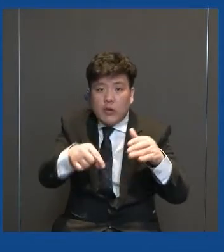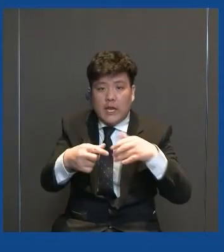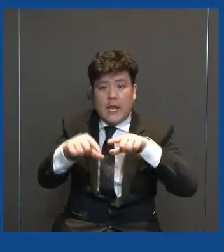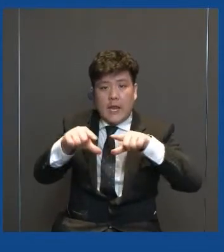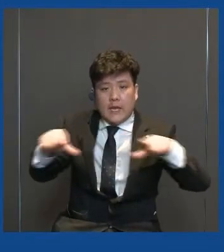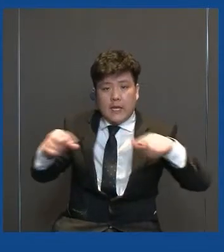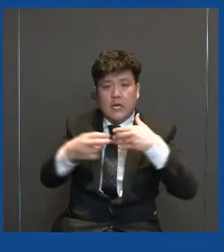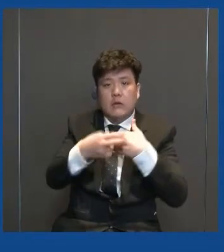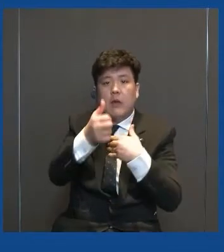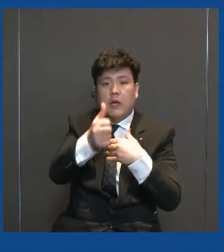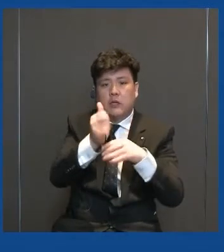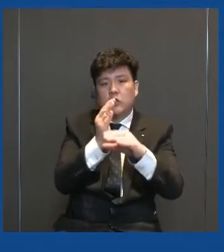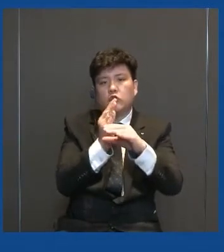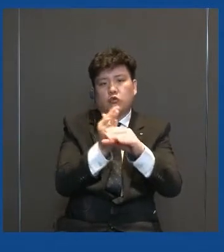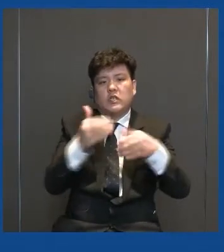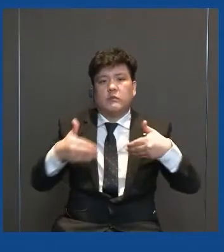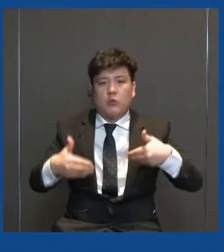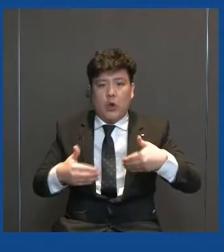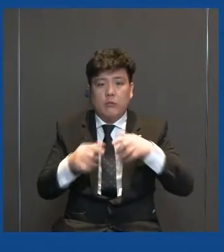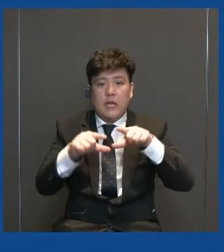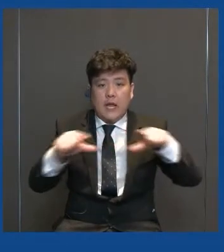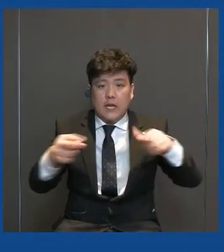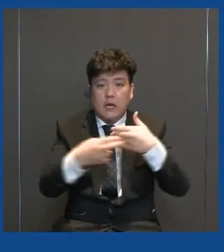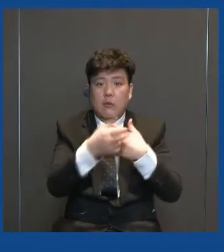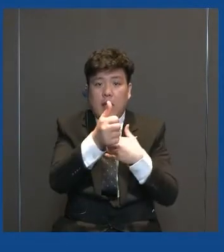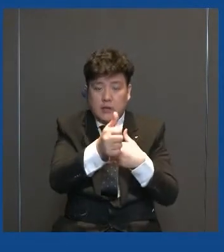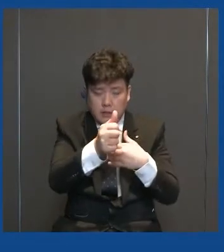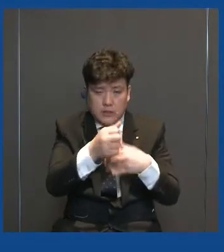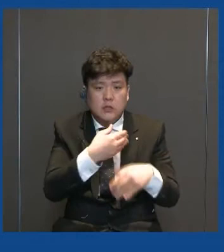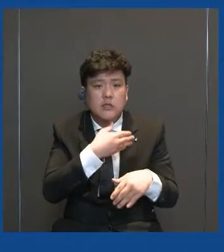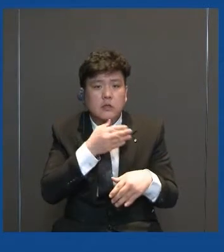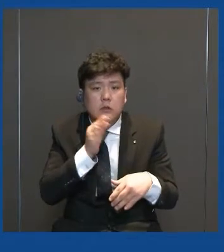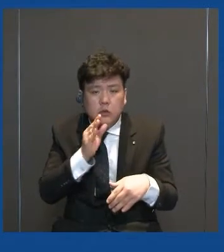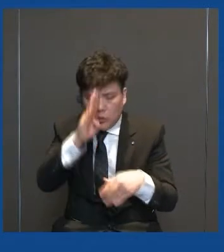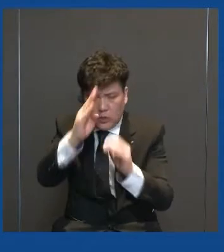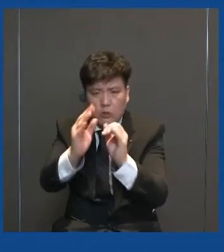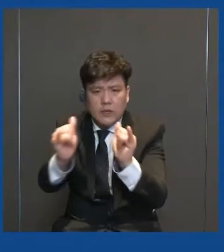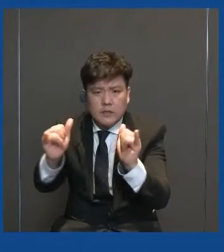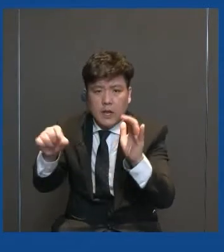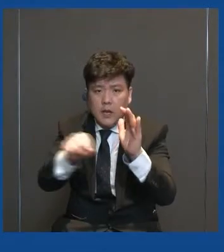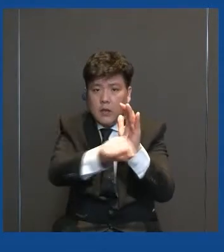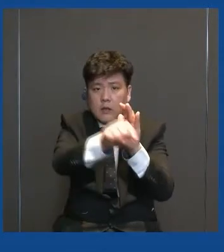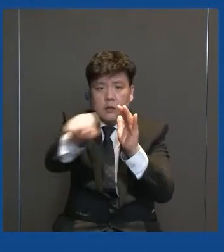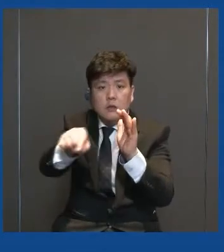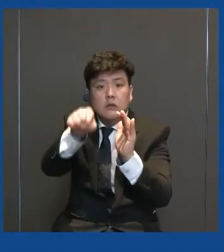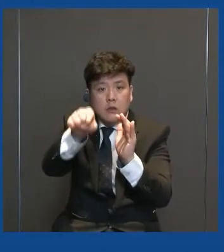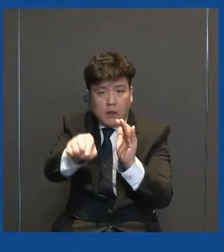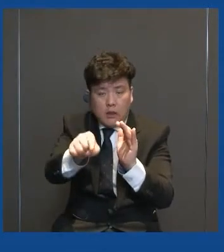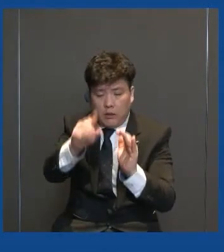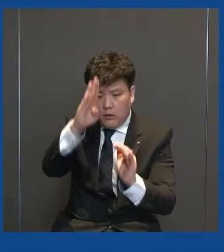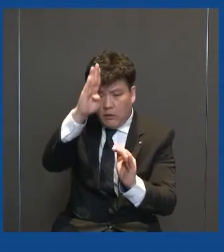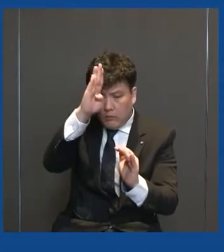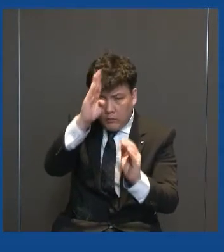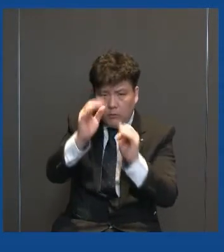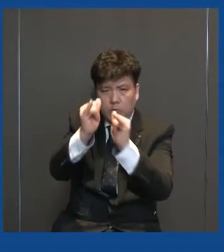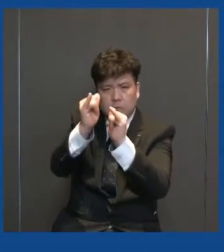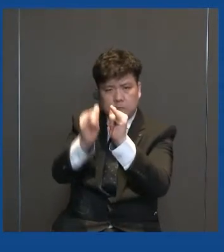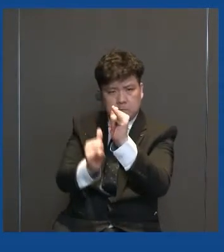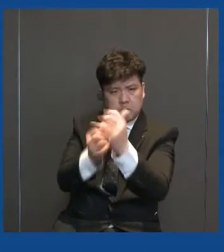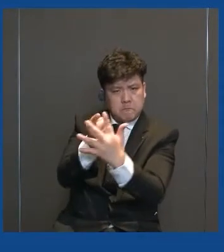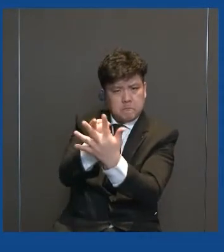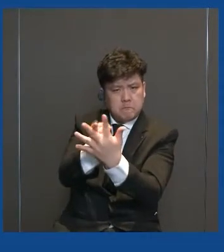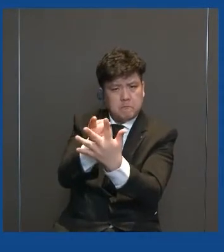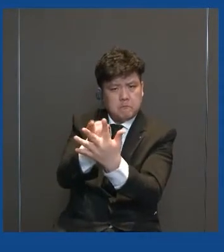quite important for the follow-up. GPs are also responsible for follow-ups after